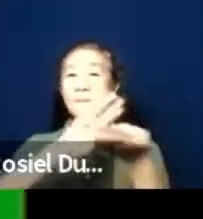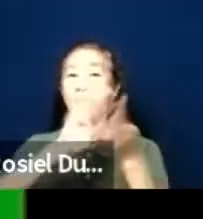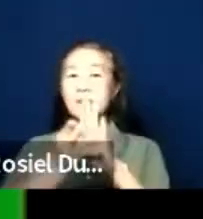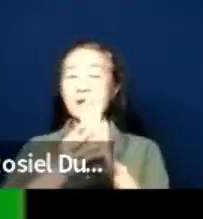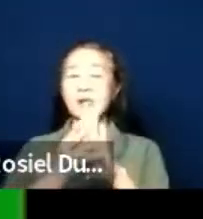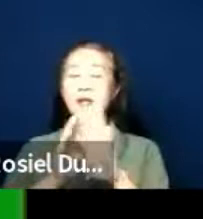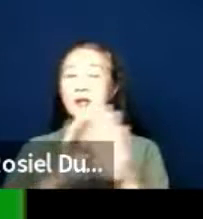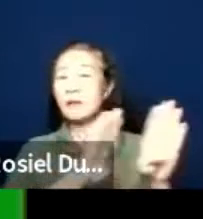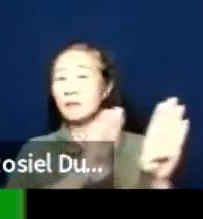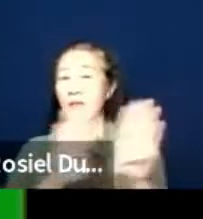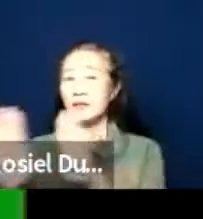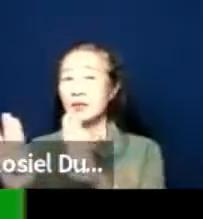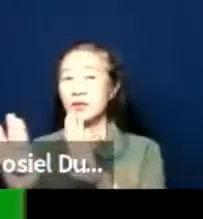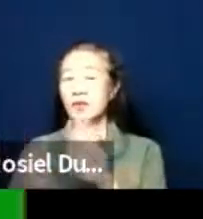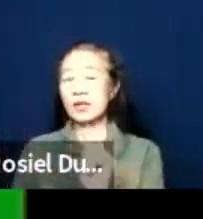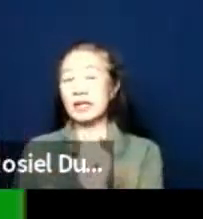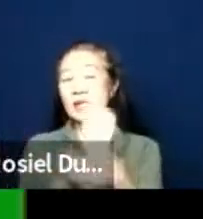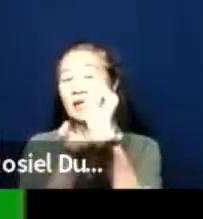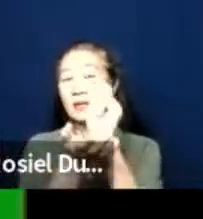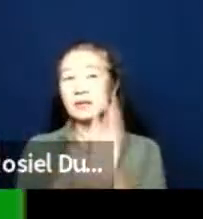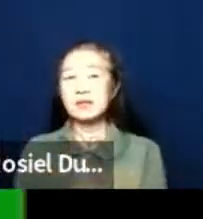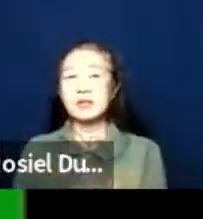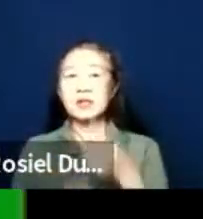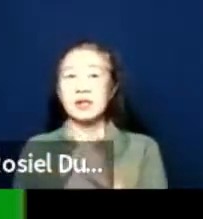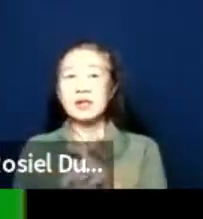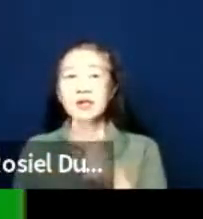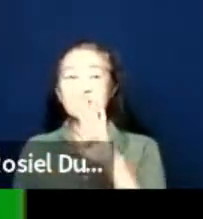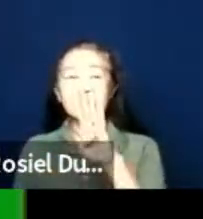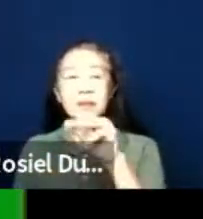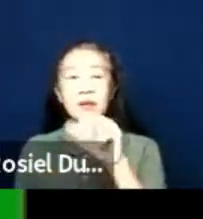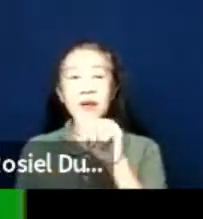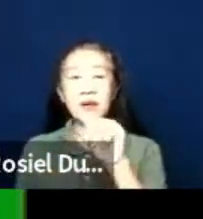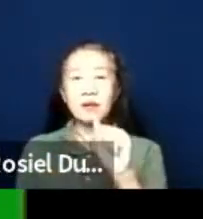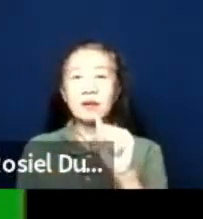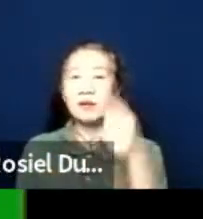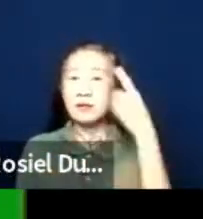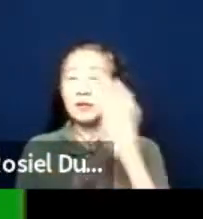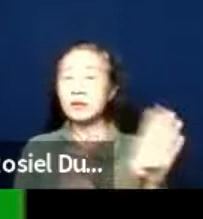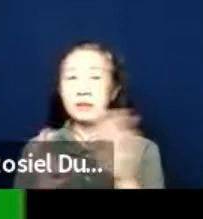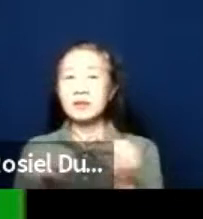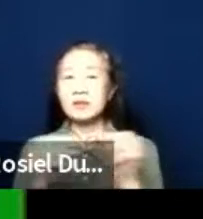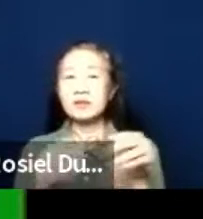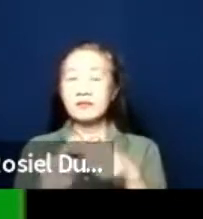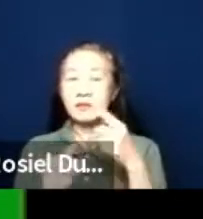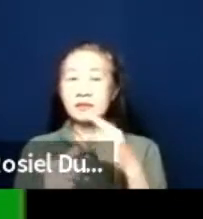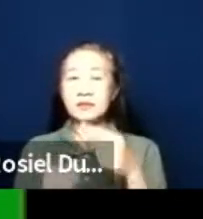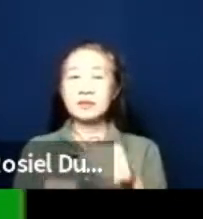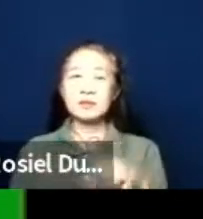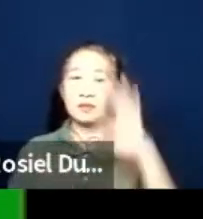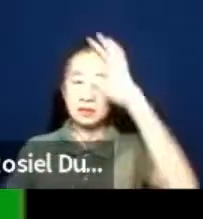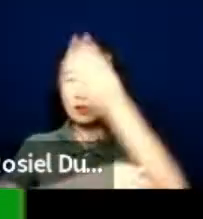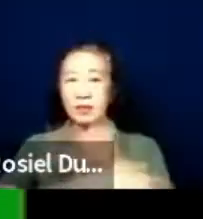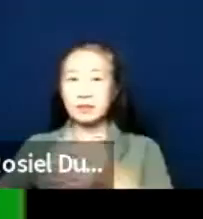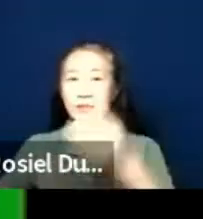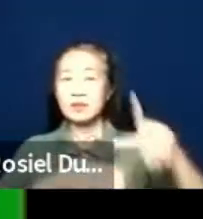behavior therapist at BMAC, Behavioral Management for Autistic Children. My first student was the son of the late